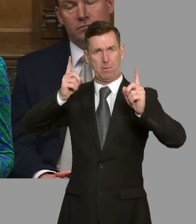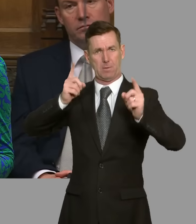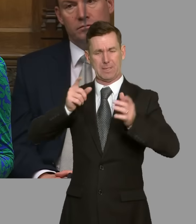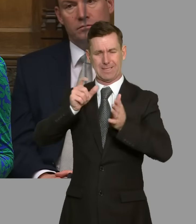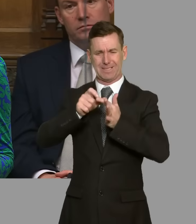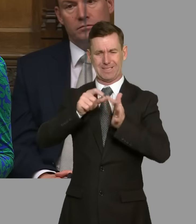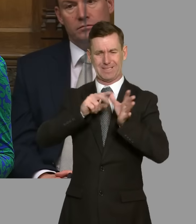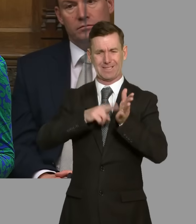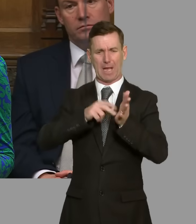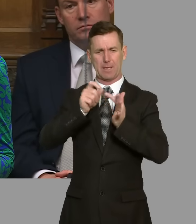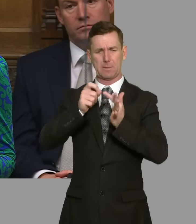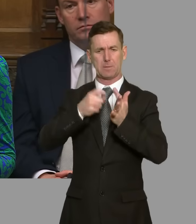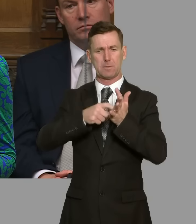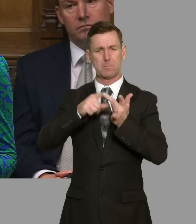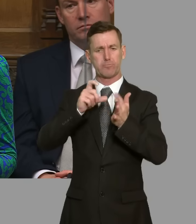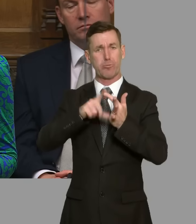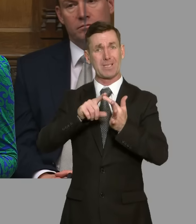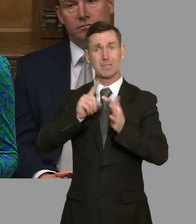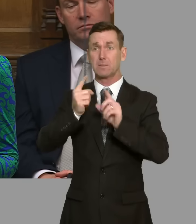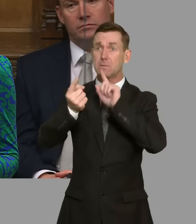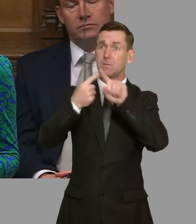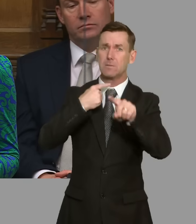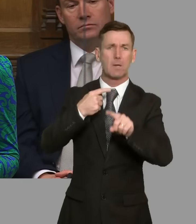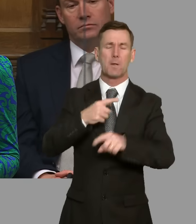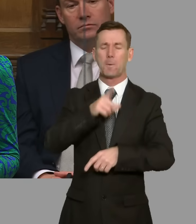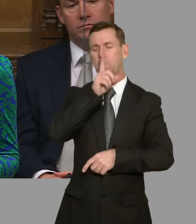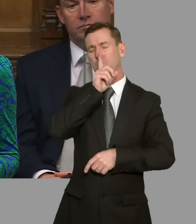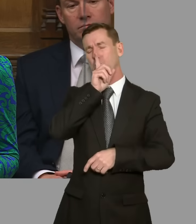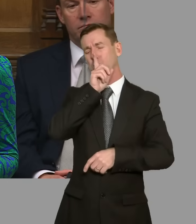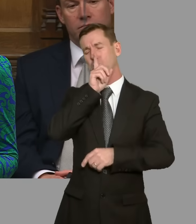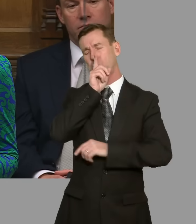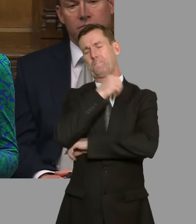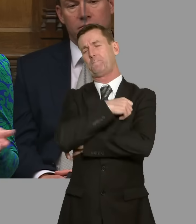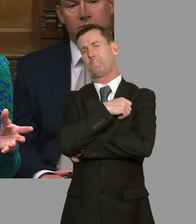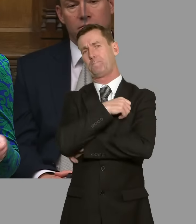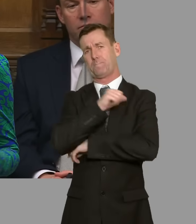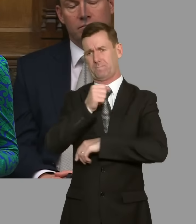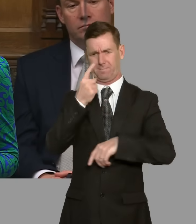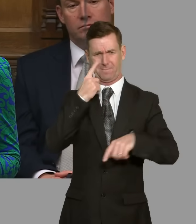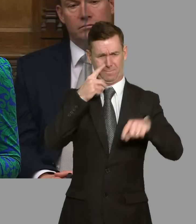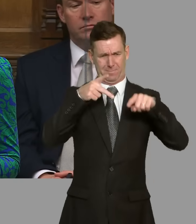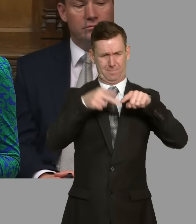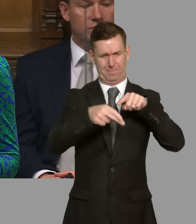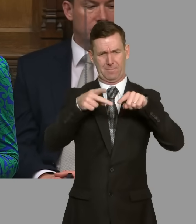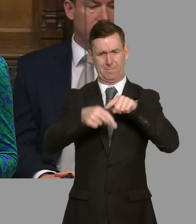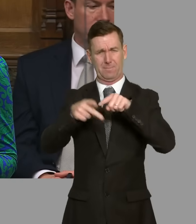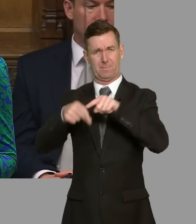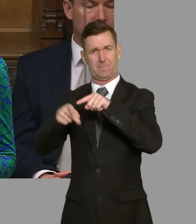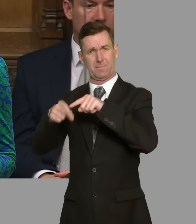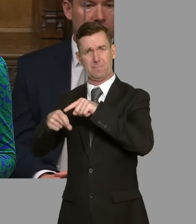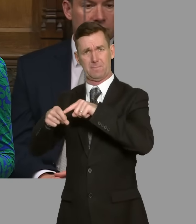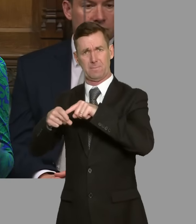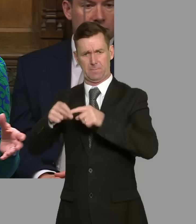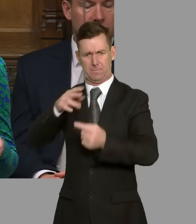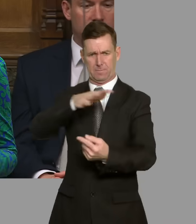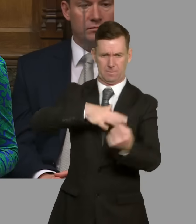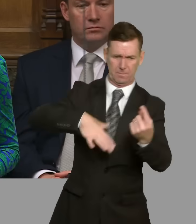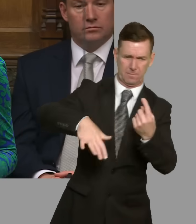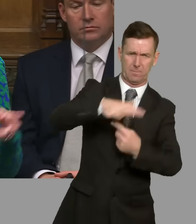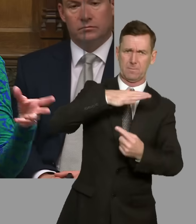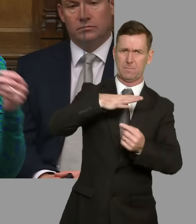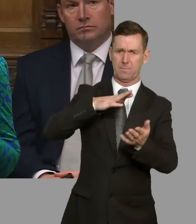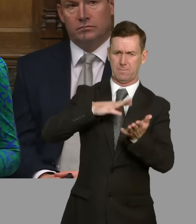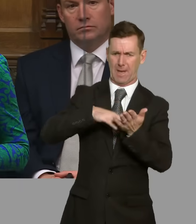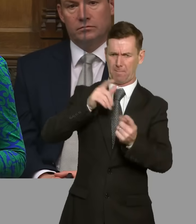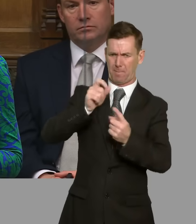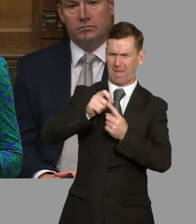slashed across the county until residents and local MPs spoke out. Now he seeks to present himself as campaigning